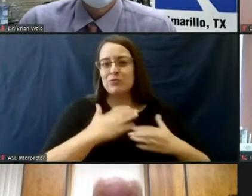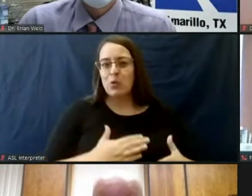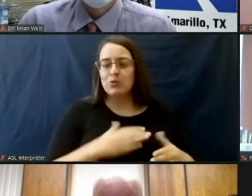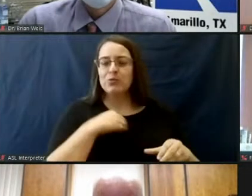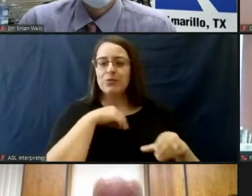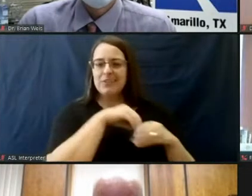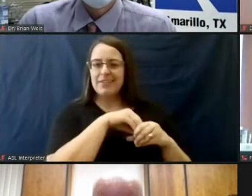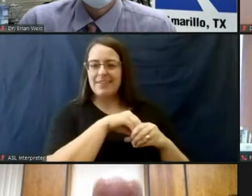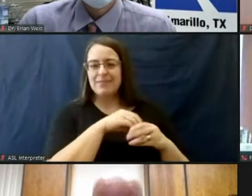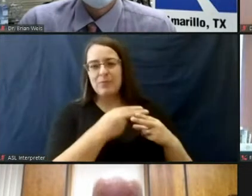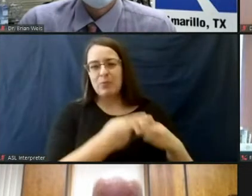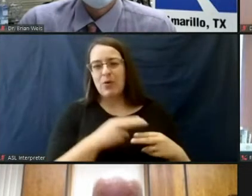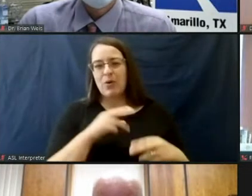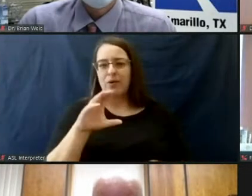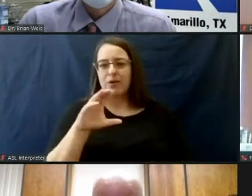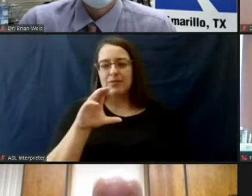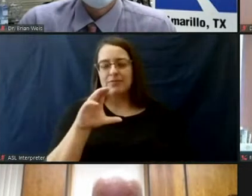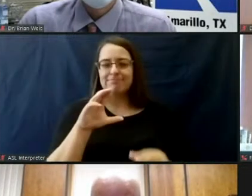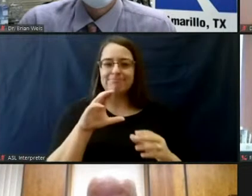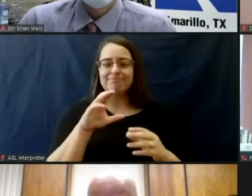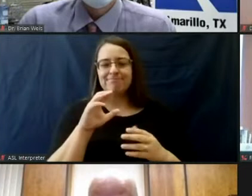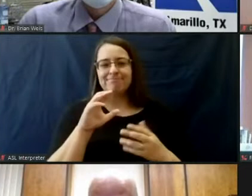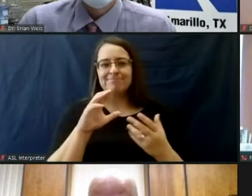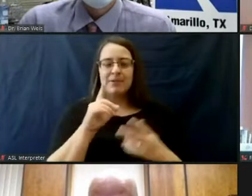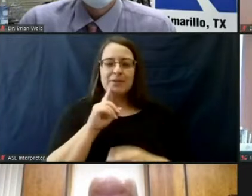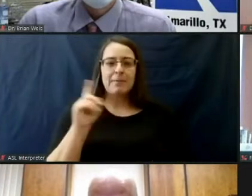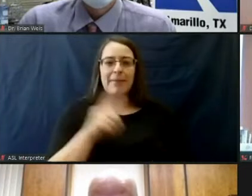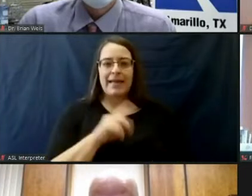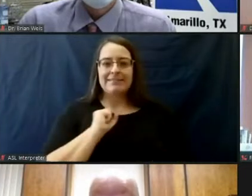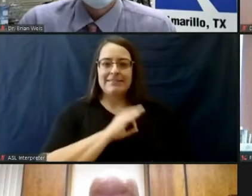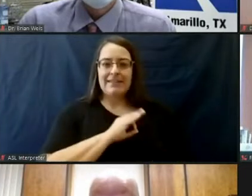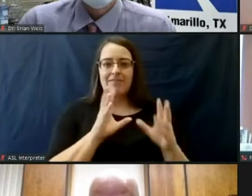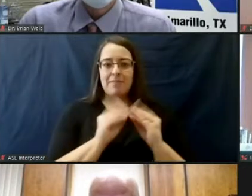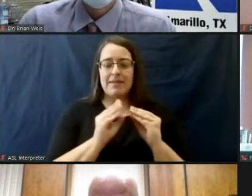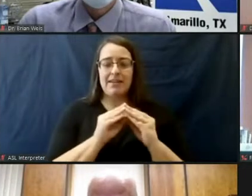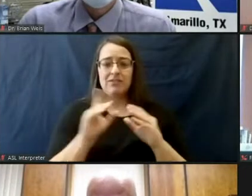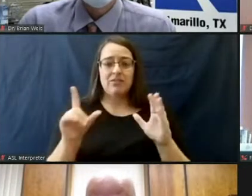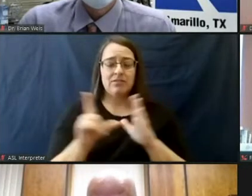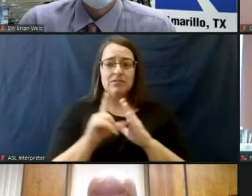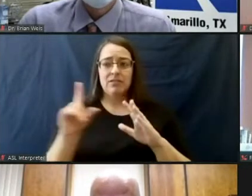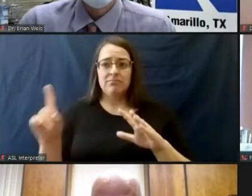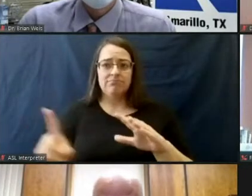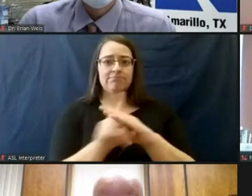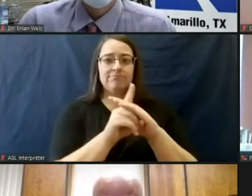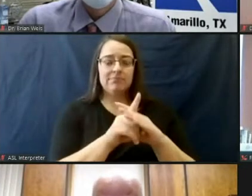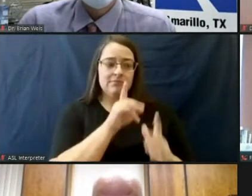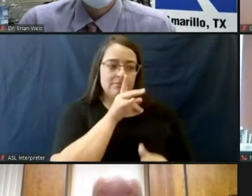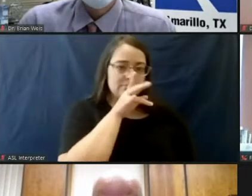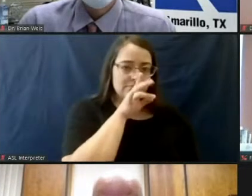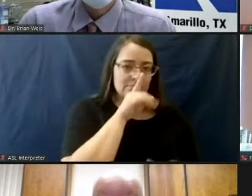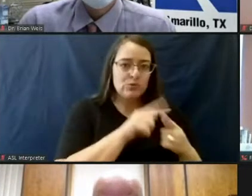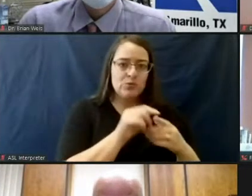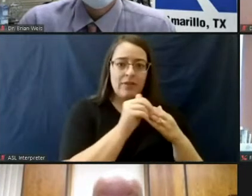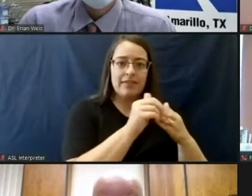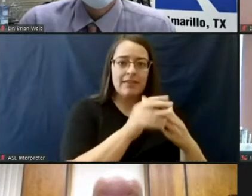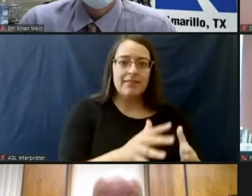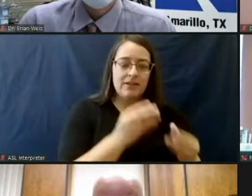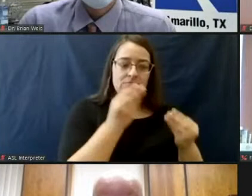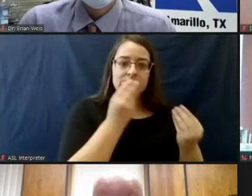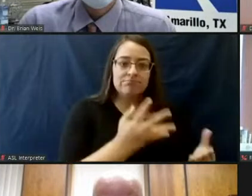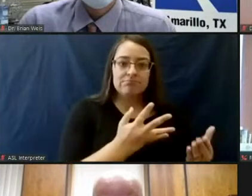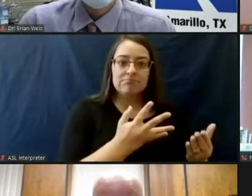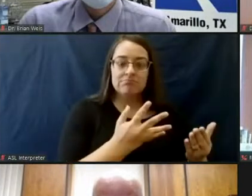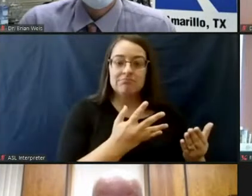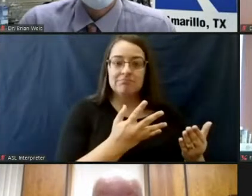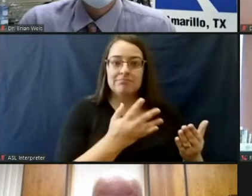our what we call a command and staff meeting. And all of a sudden, someone came in and whispered something to the commander to let him know that